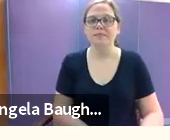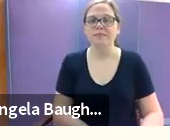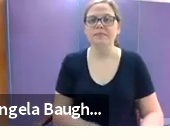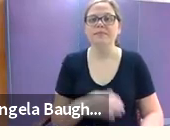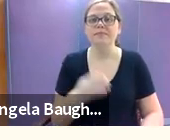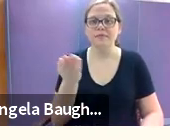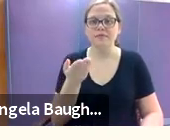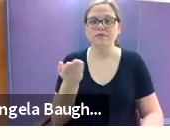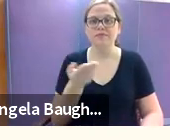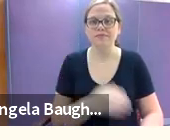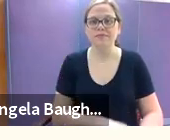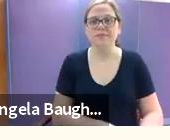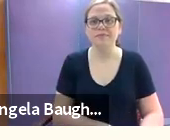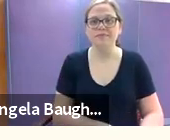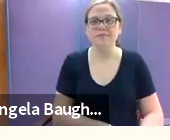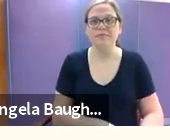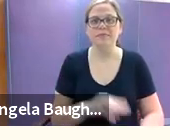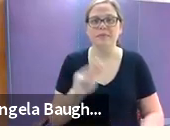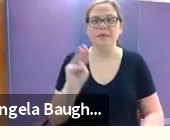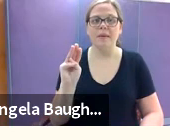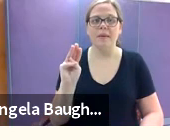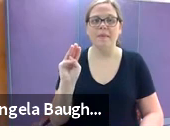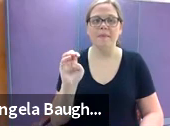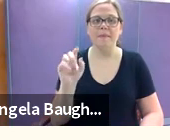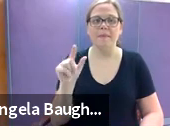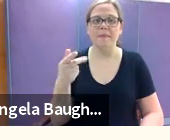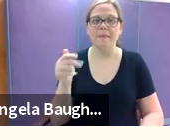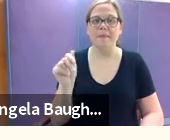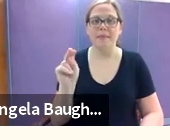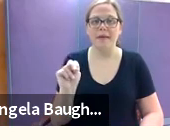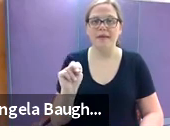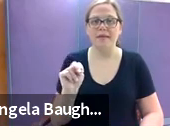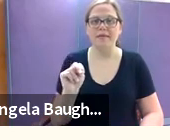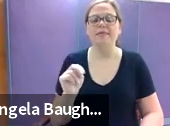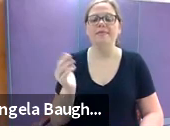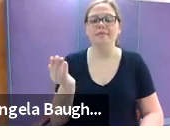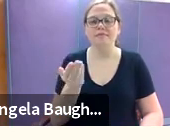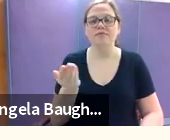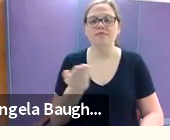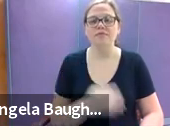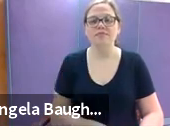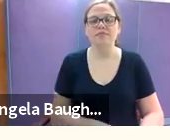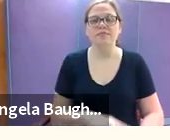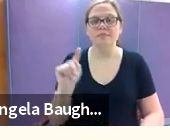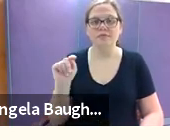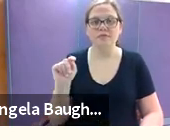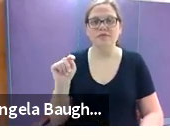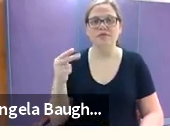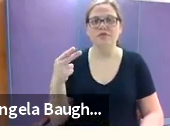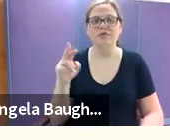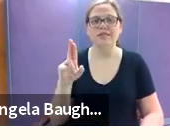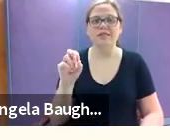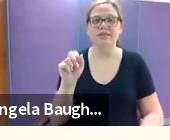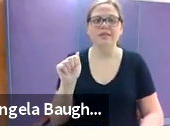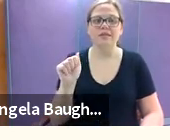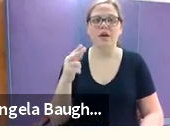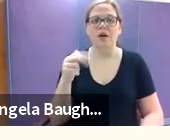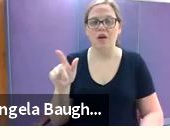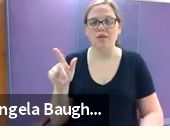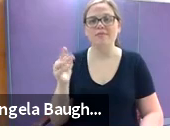Here. Megan Bergen. Here. Teresa Hall.